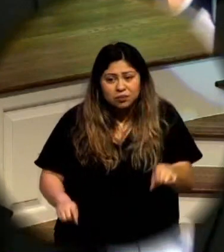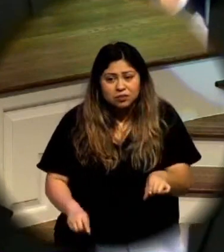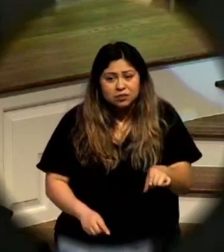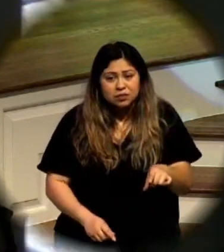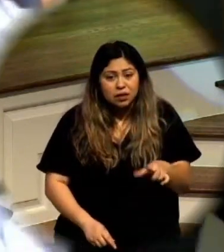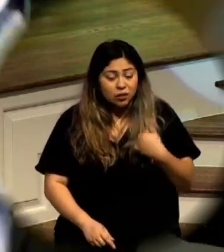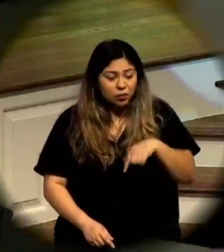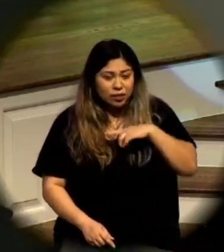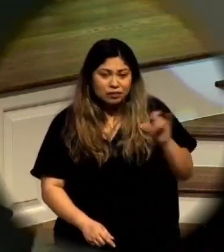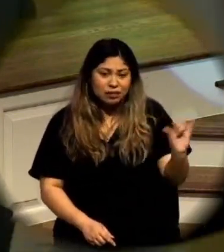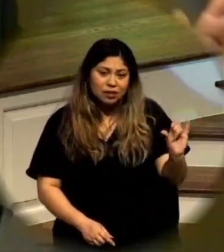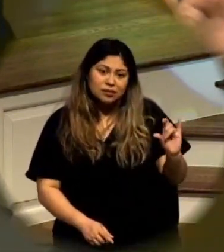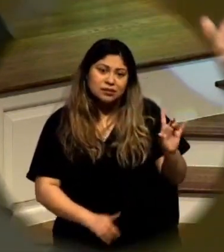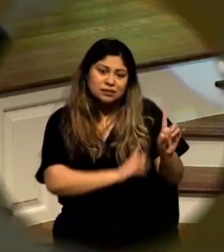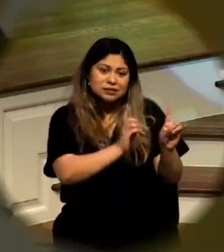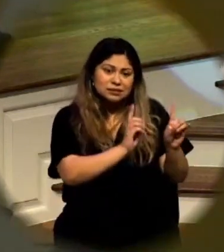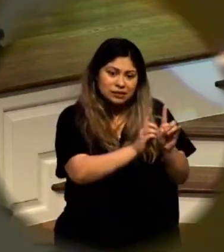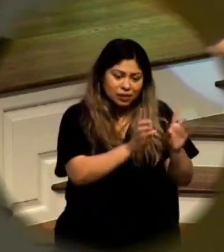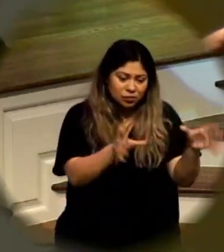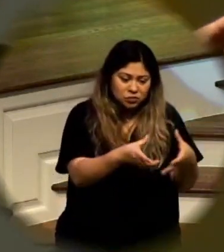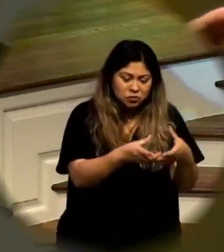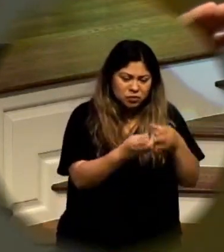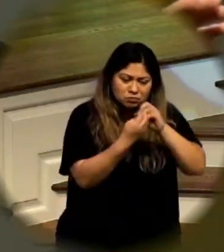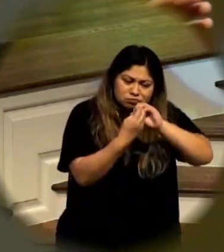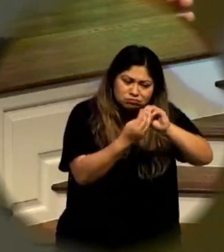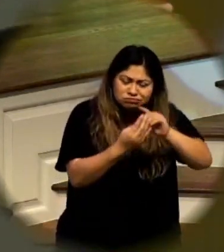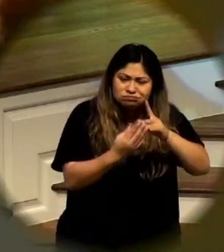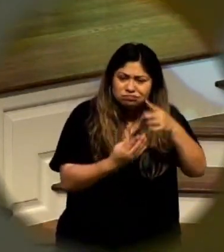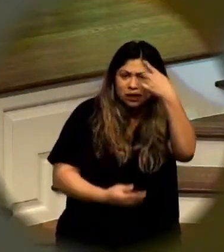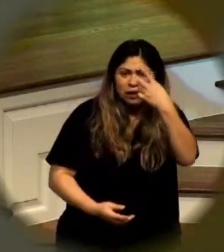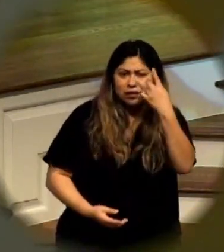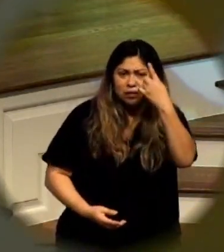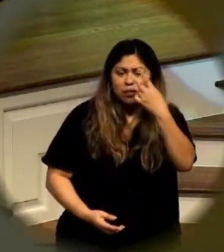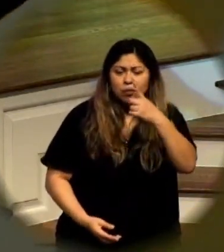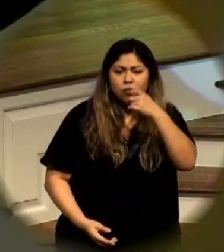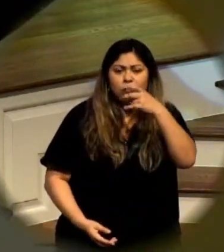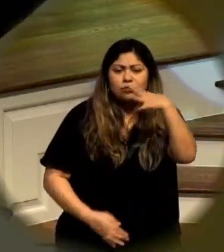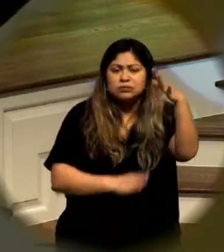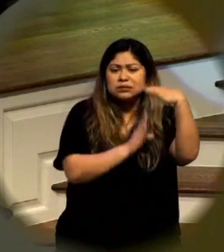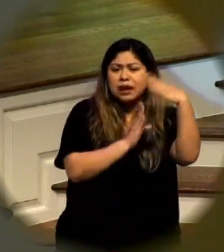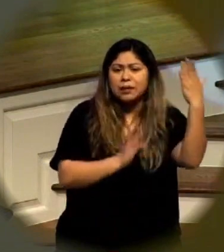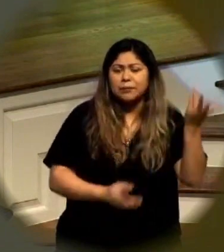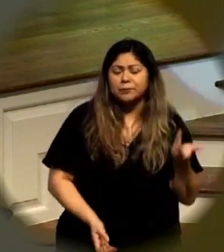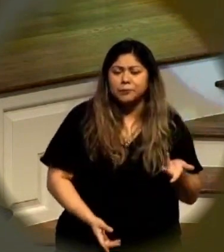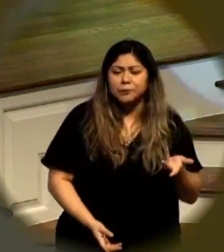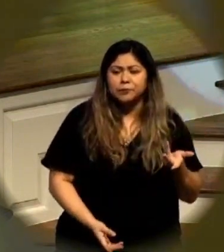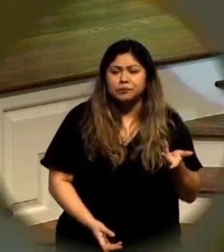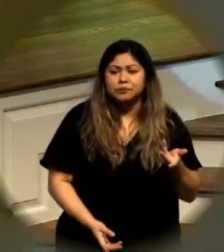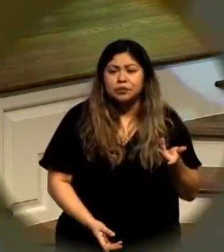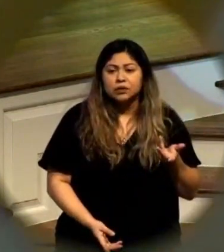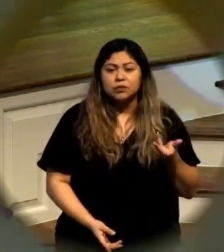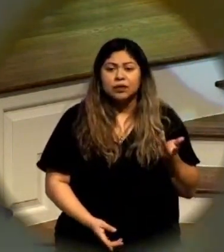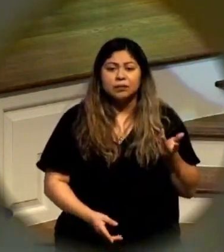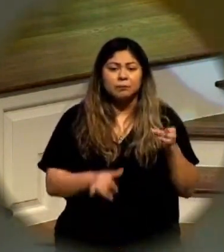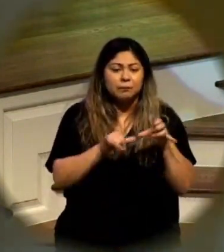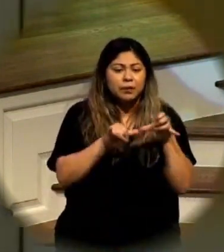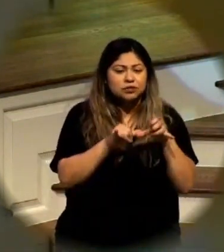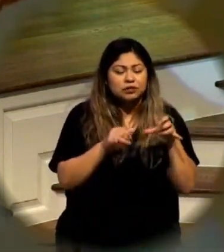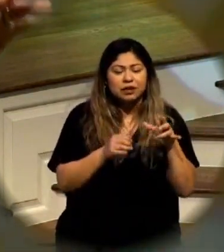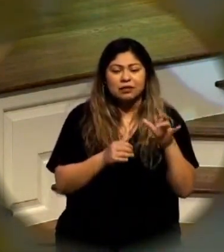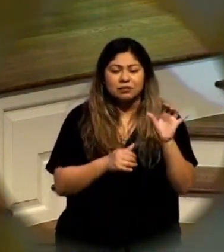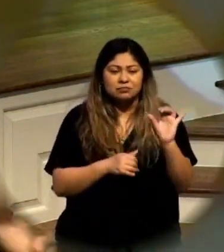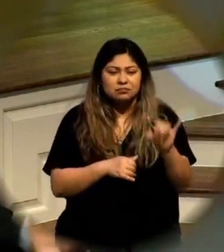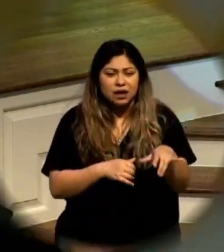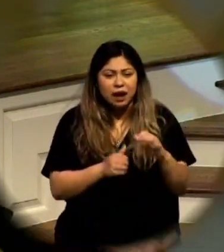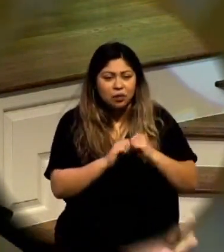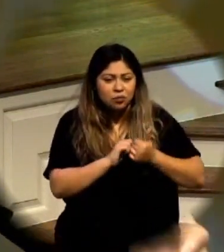to figure out who is the greatest. And we measure that based on awards and numbers and all sorts